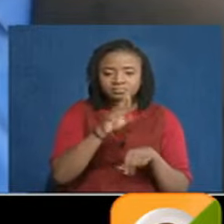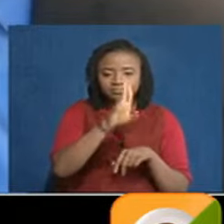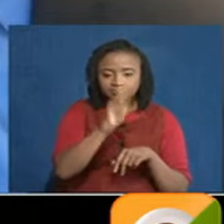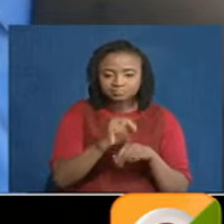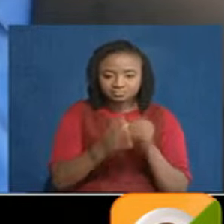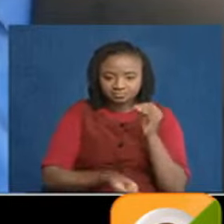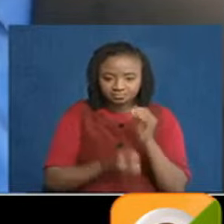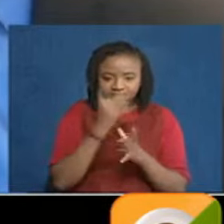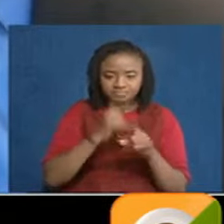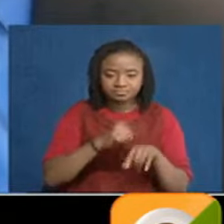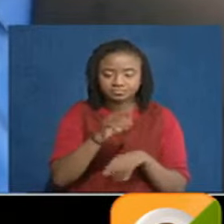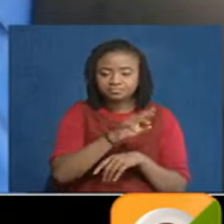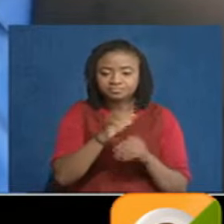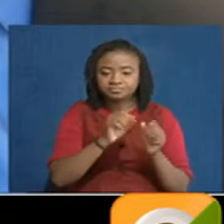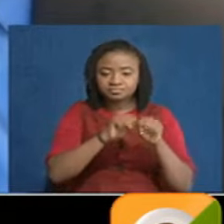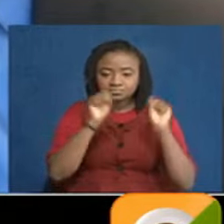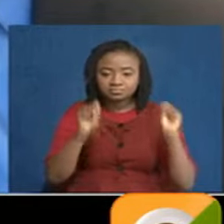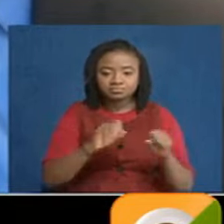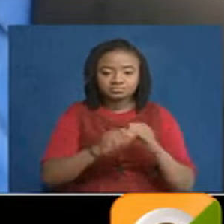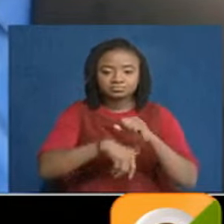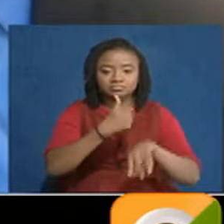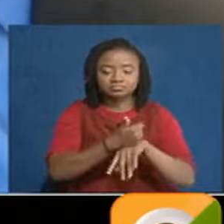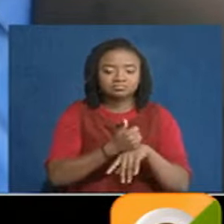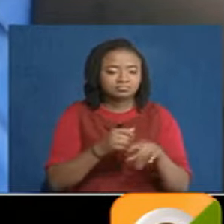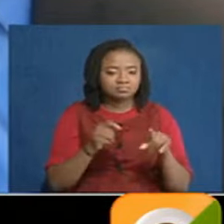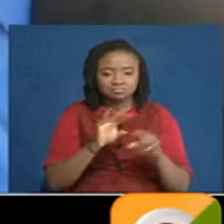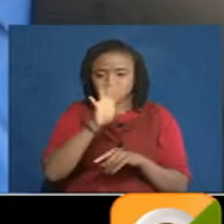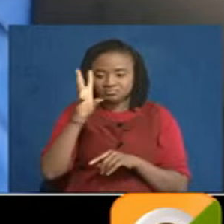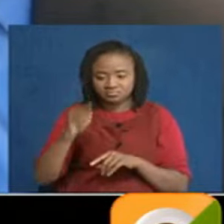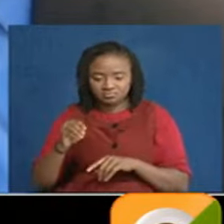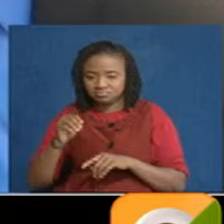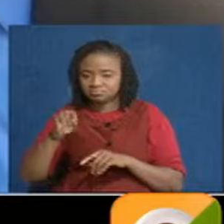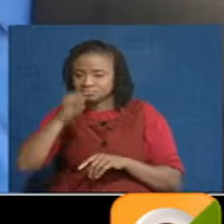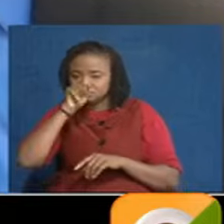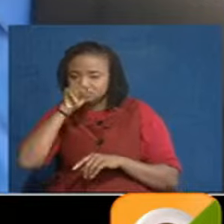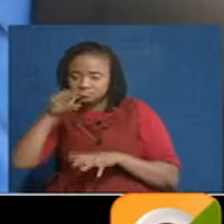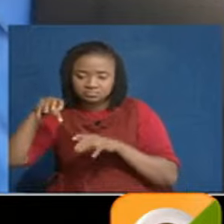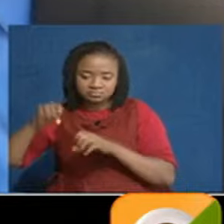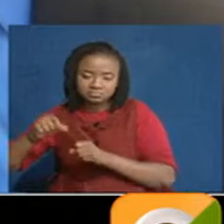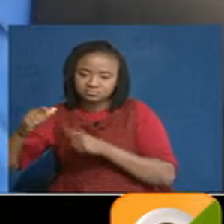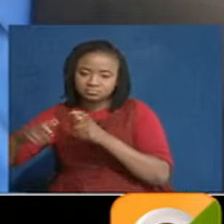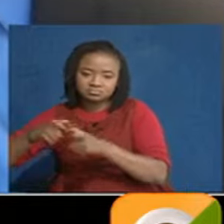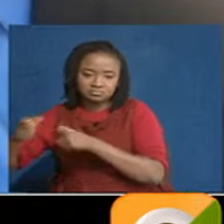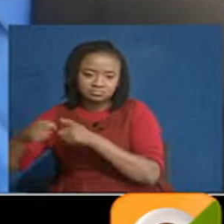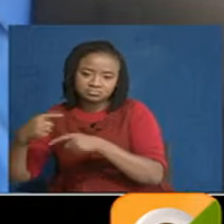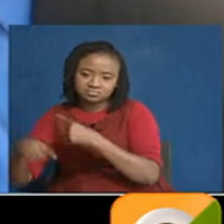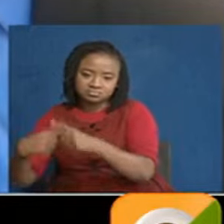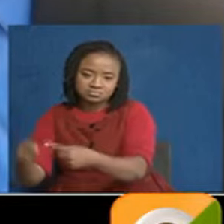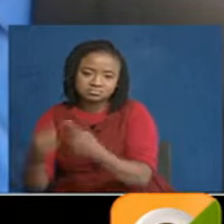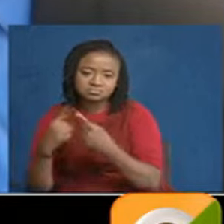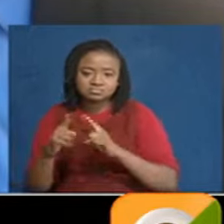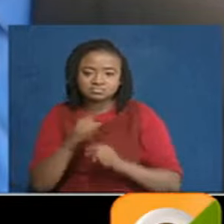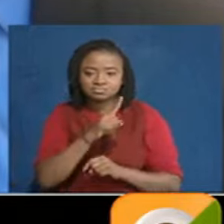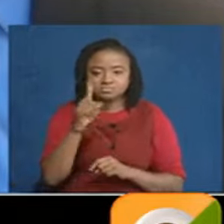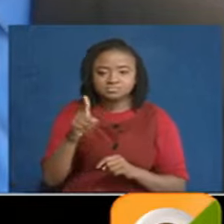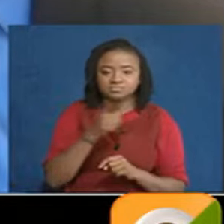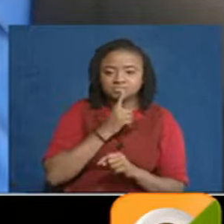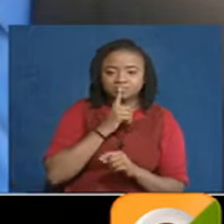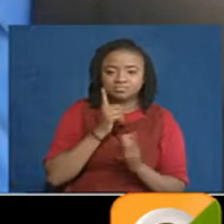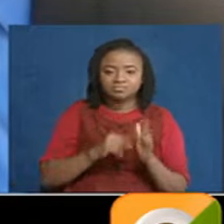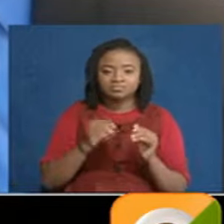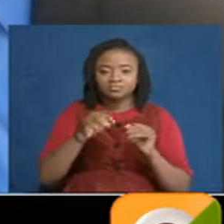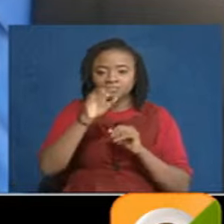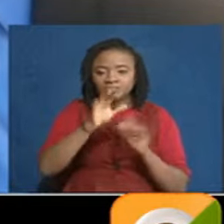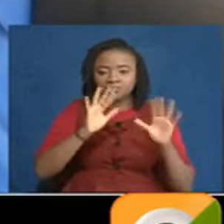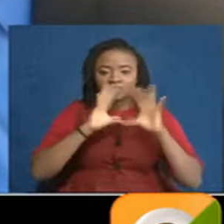when these systems were set up, Africa was still under colonial rule. There is a sense that the global south is not represented,